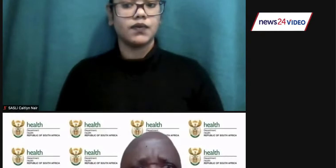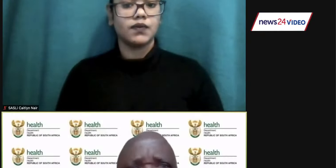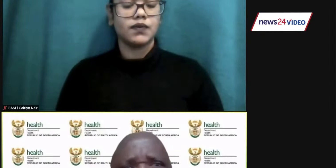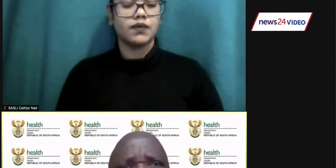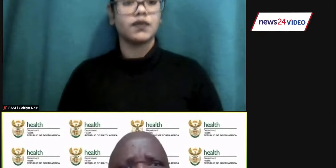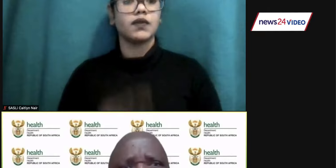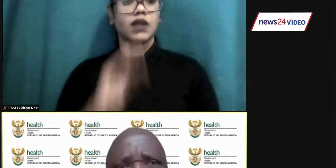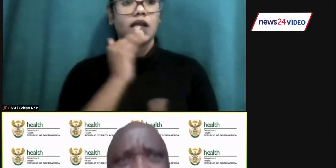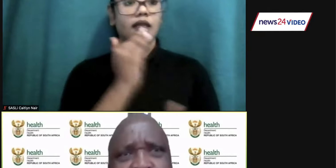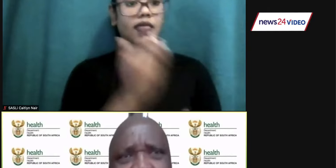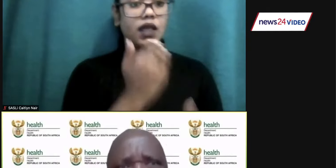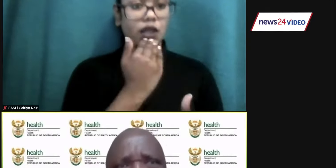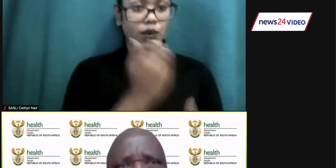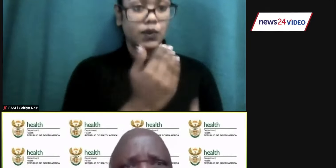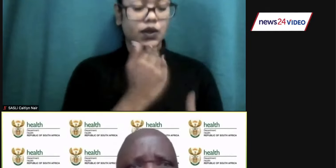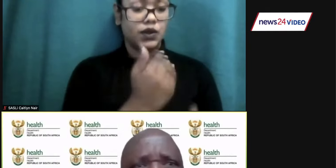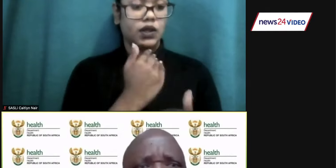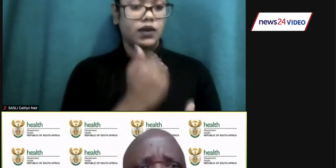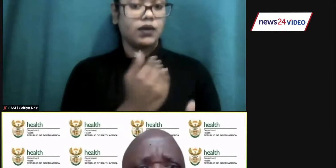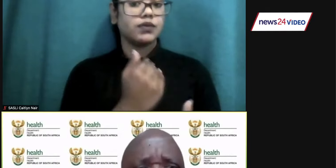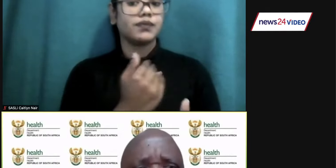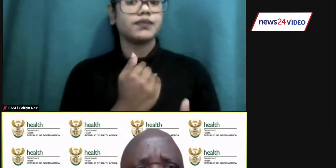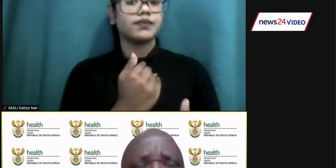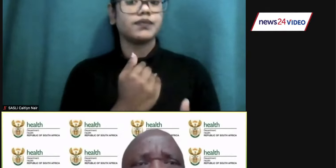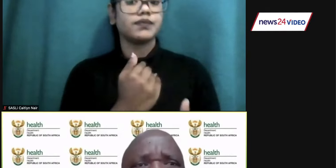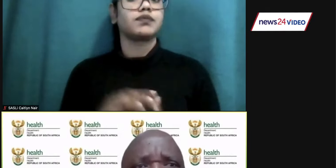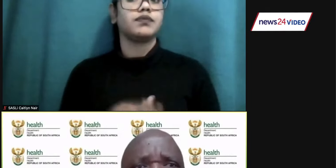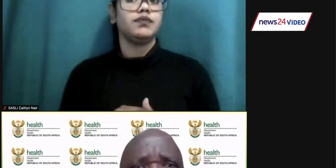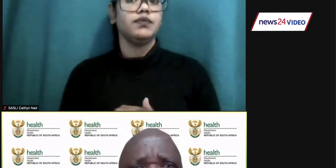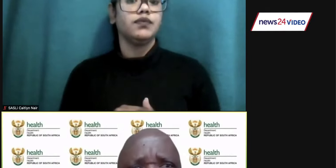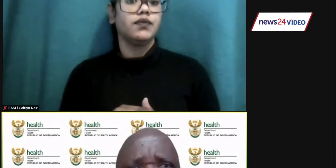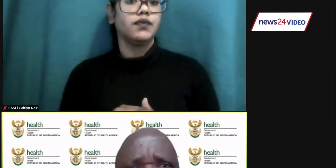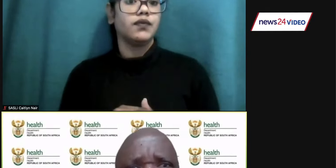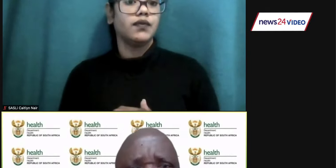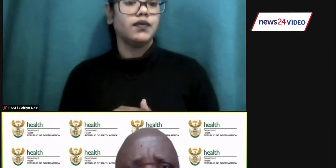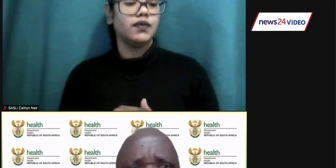Thank you very much to our two